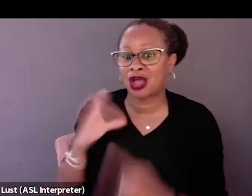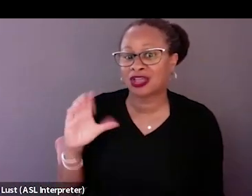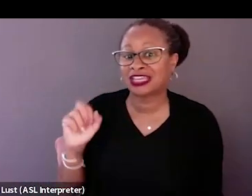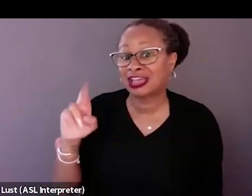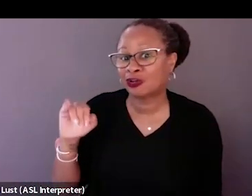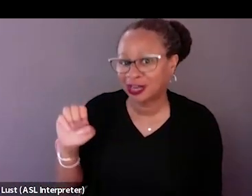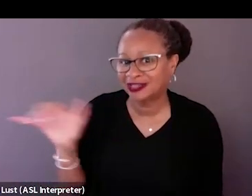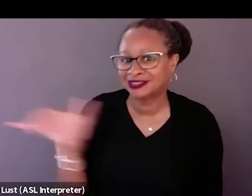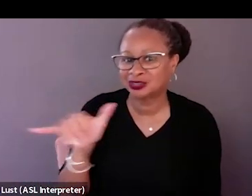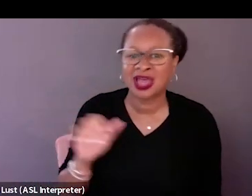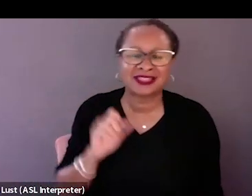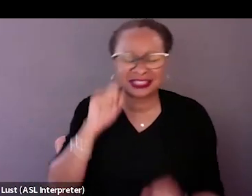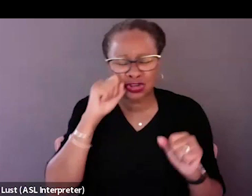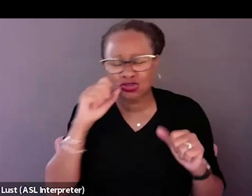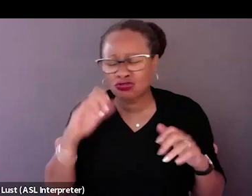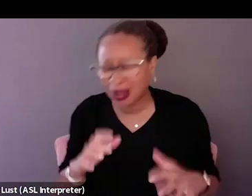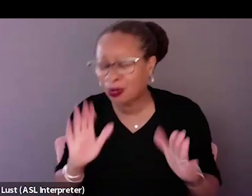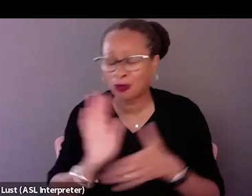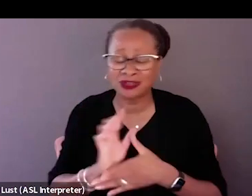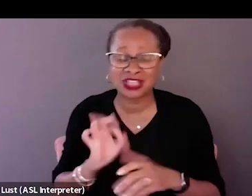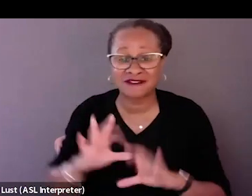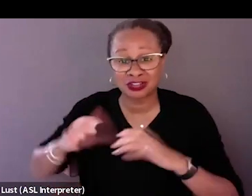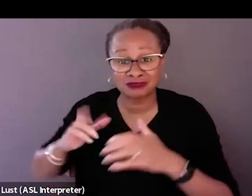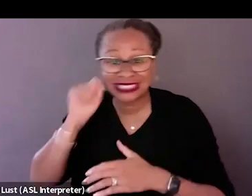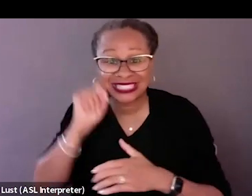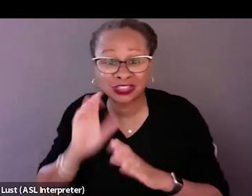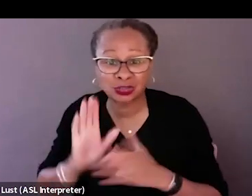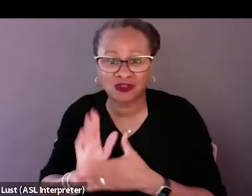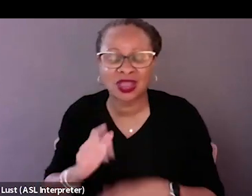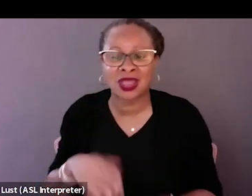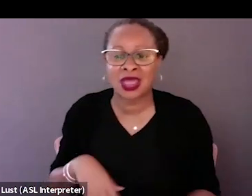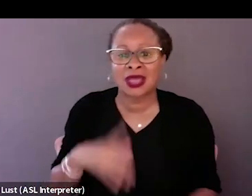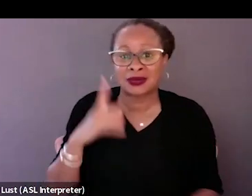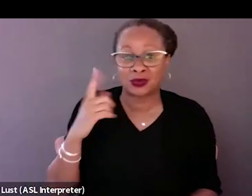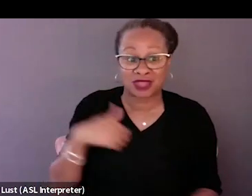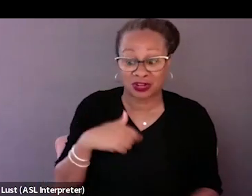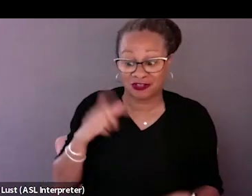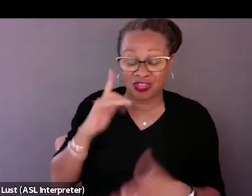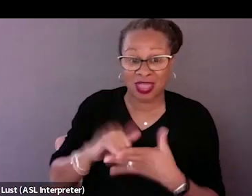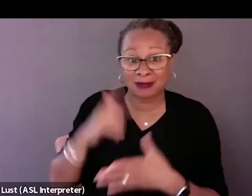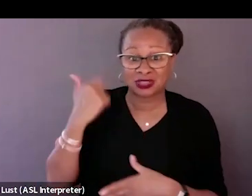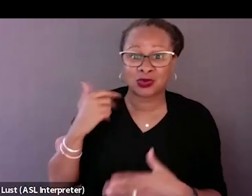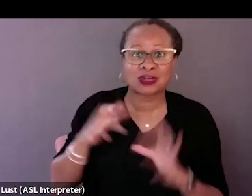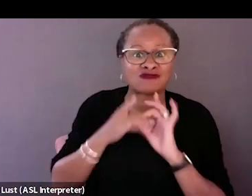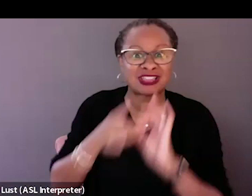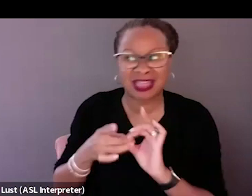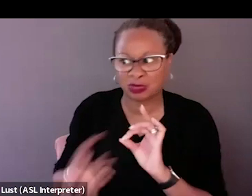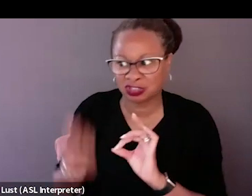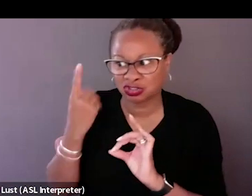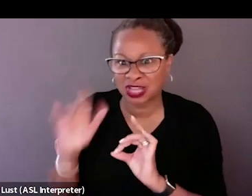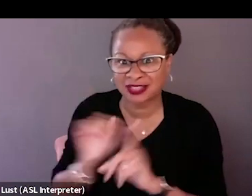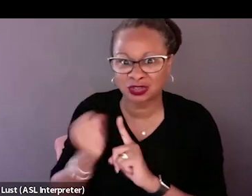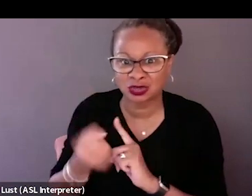these like incredible classics of the genre. They're classics for a reason, because we relate to them. And so it felt like an opportunity, a way of taking